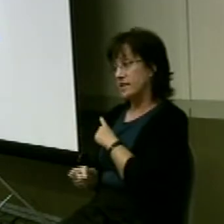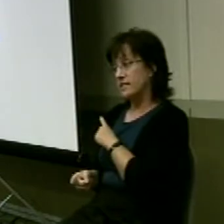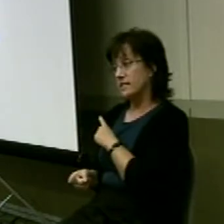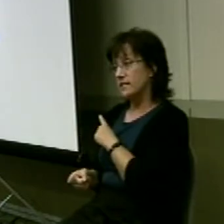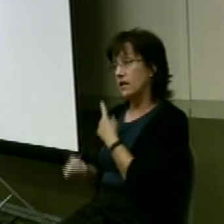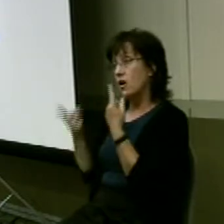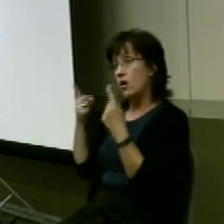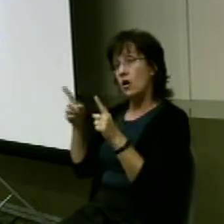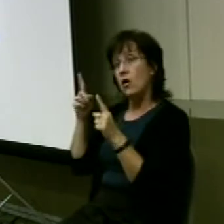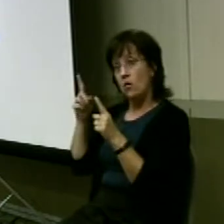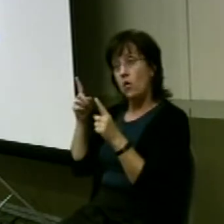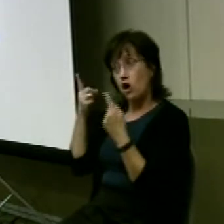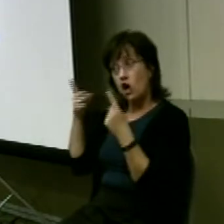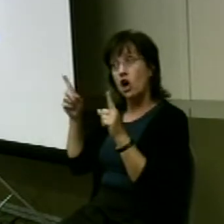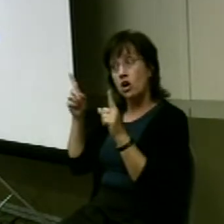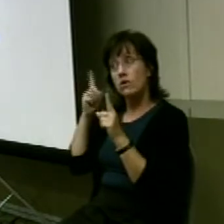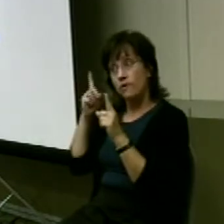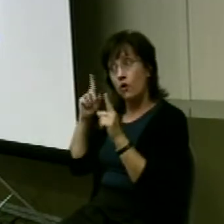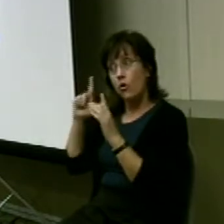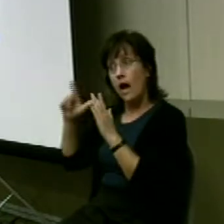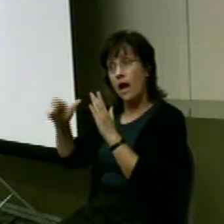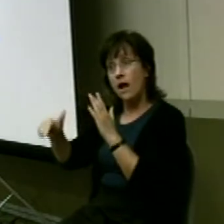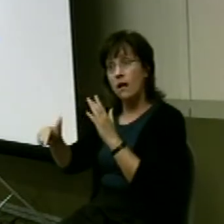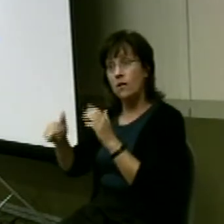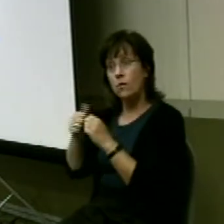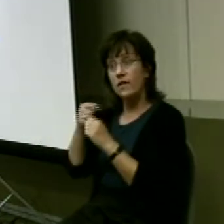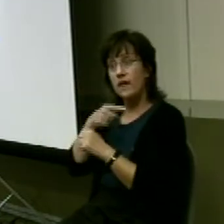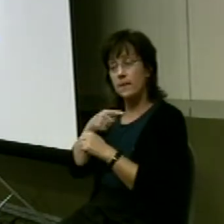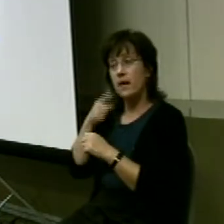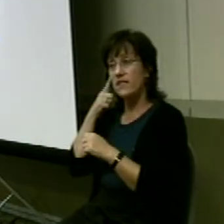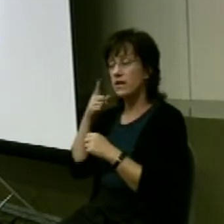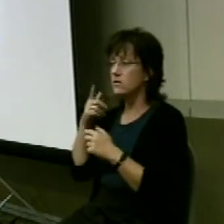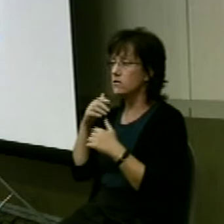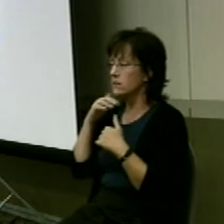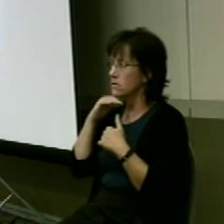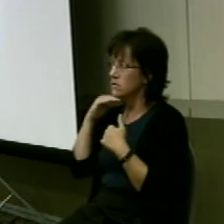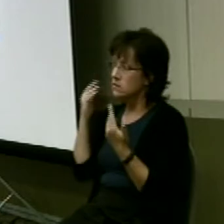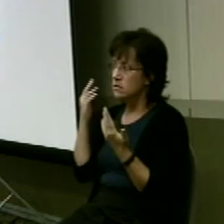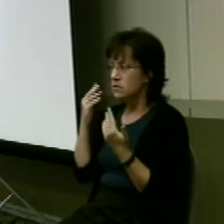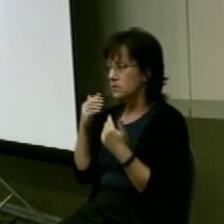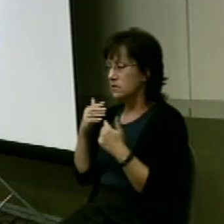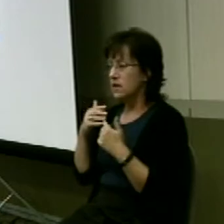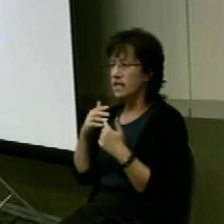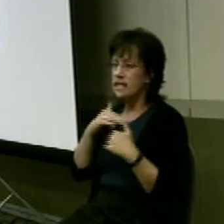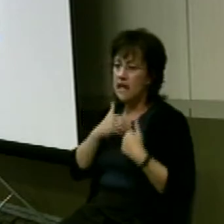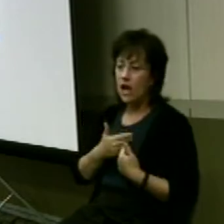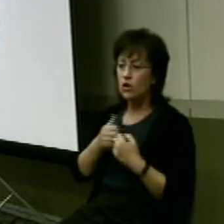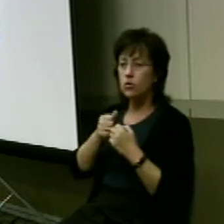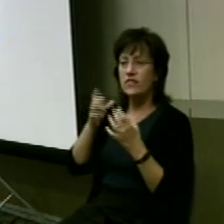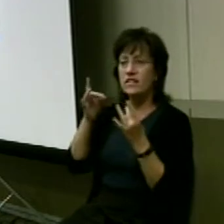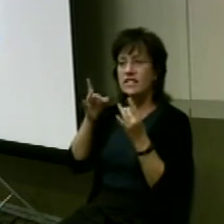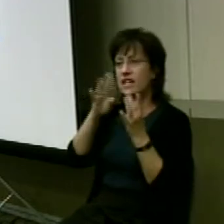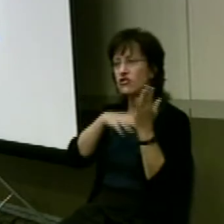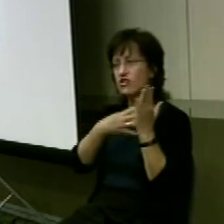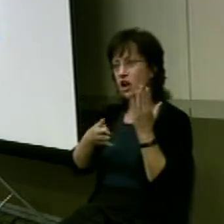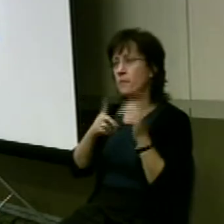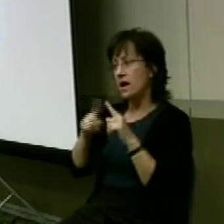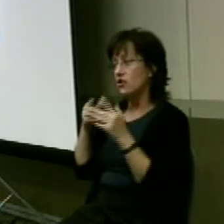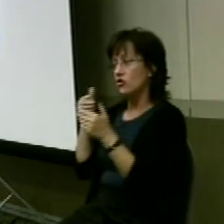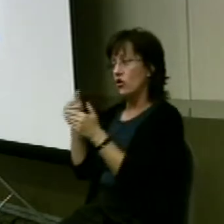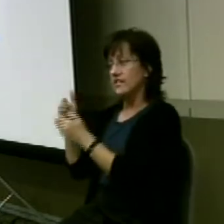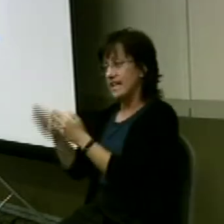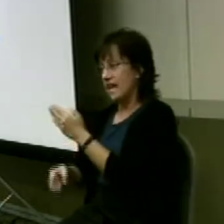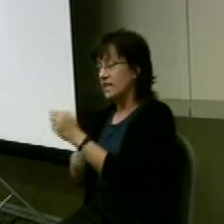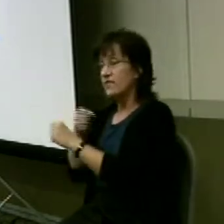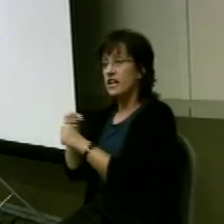this year. This worked for a while with him. I think he was getting kind of tired with the other sticker